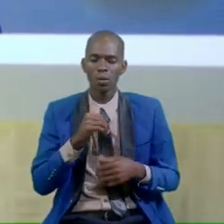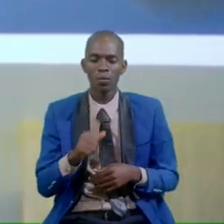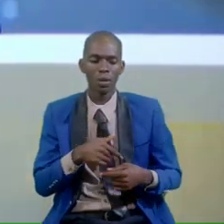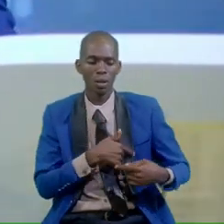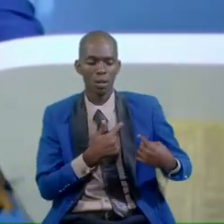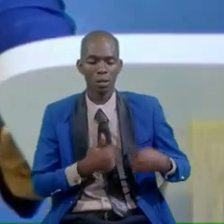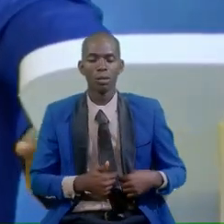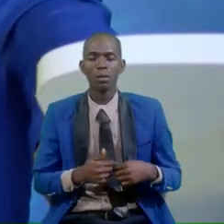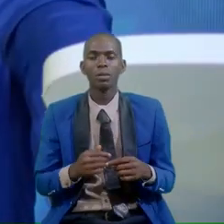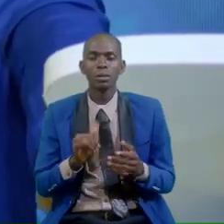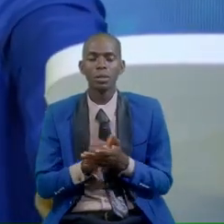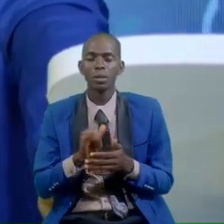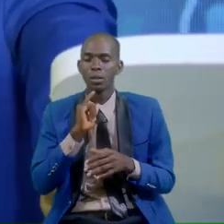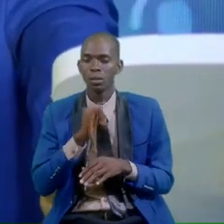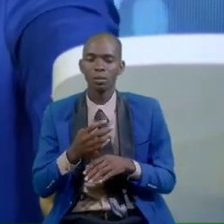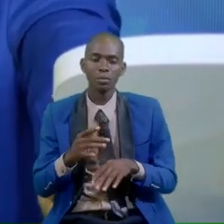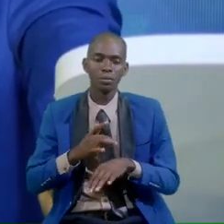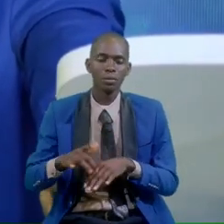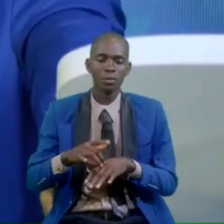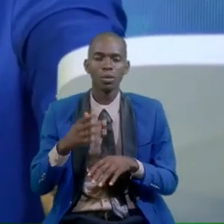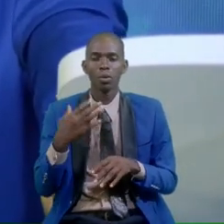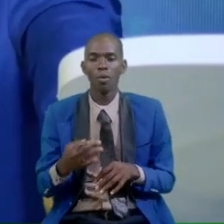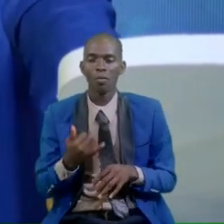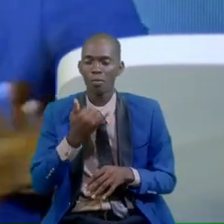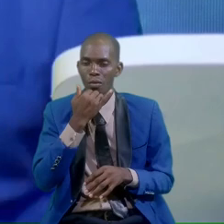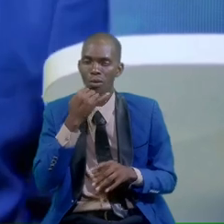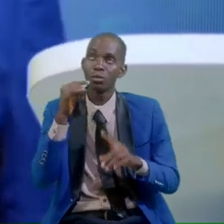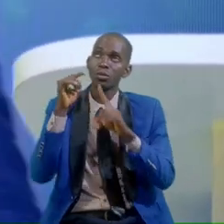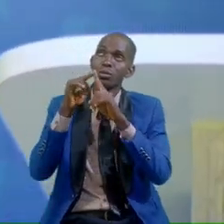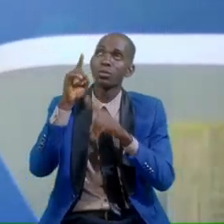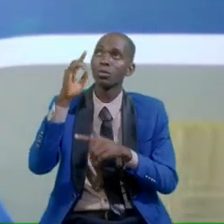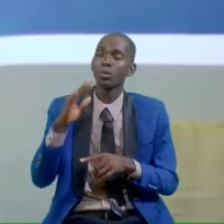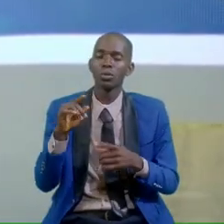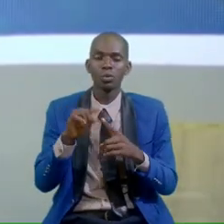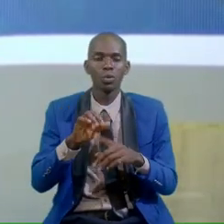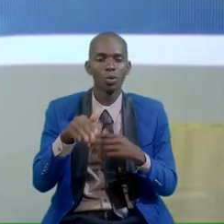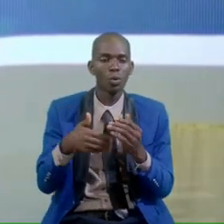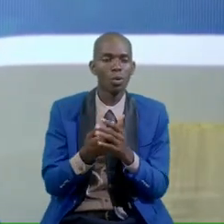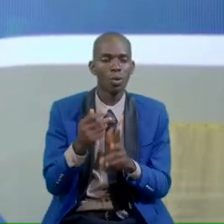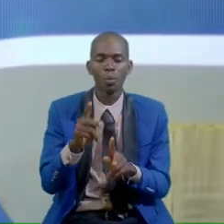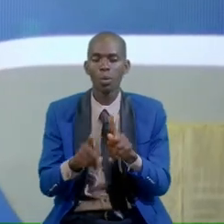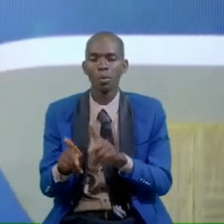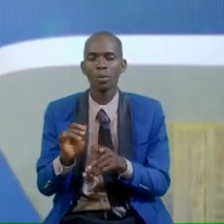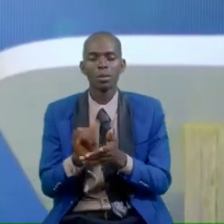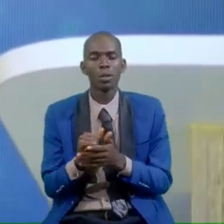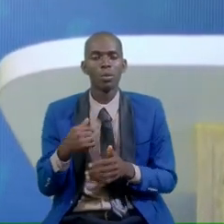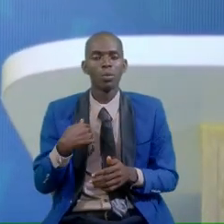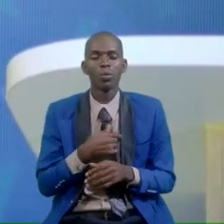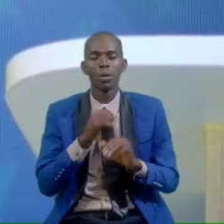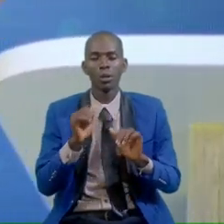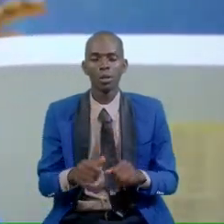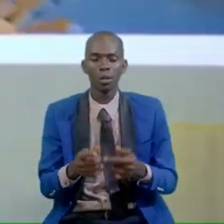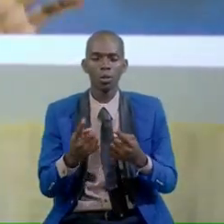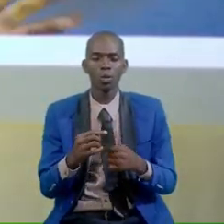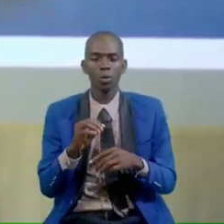offense toward God and toward all men, that we can come in the presence of the